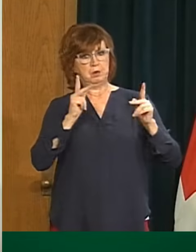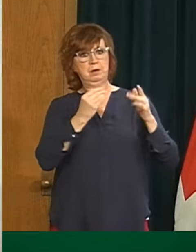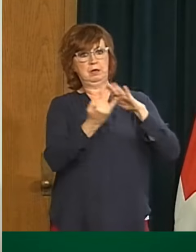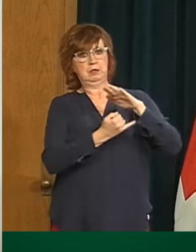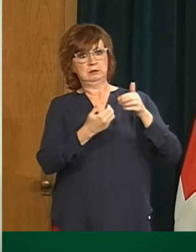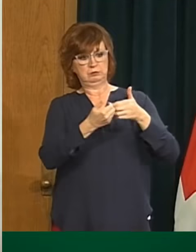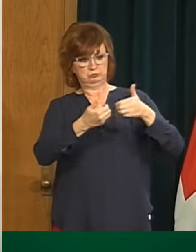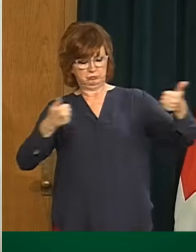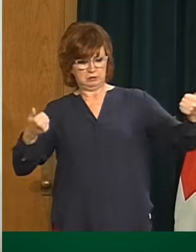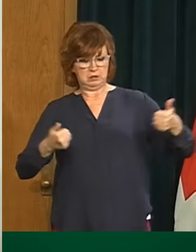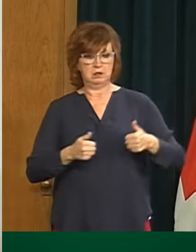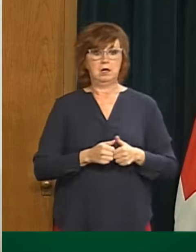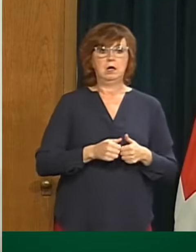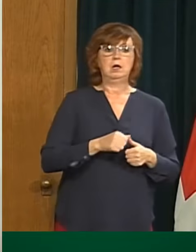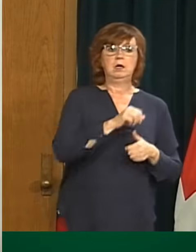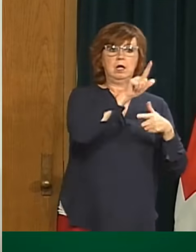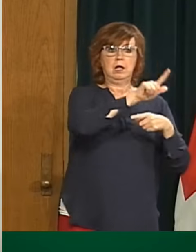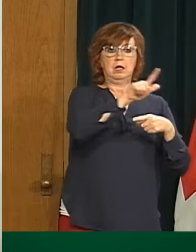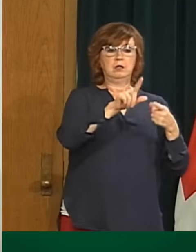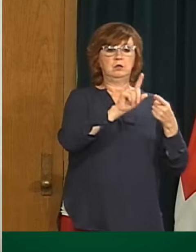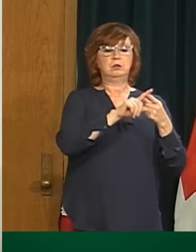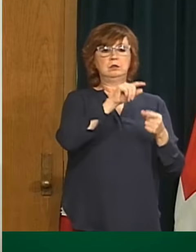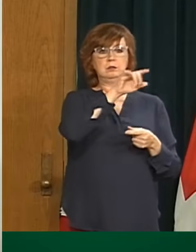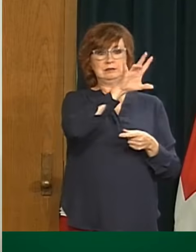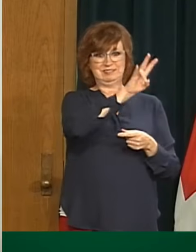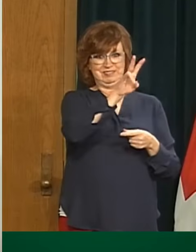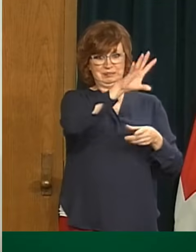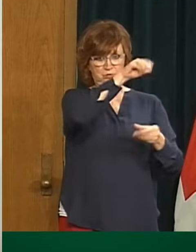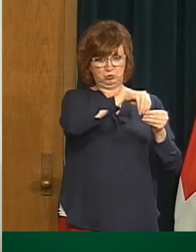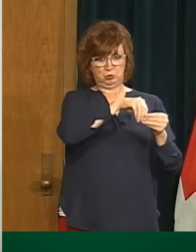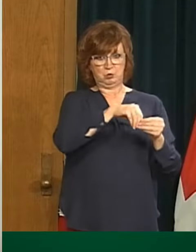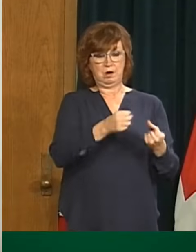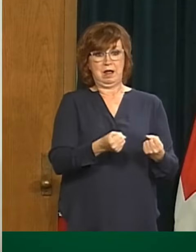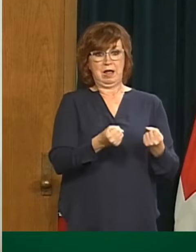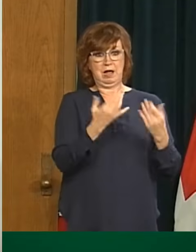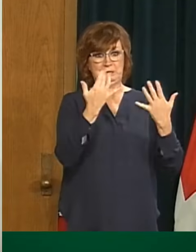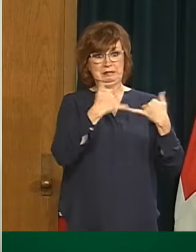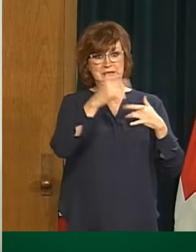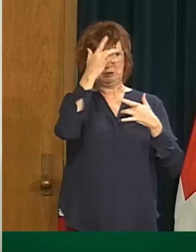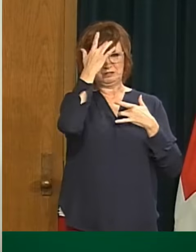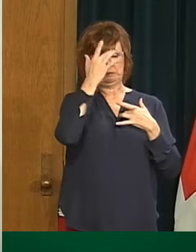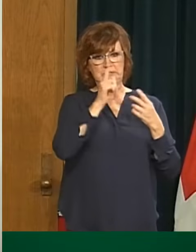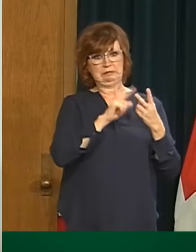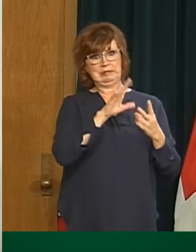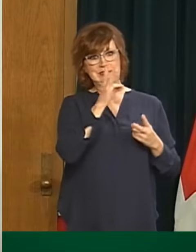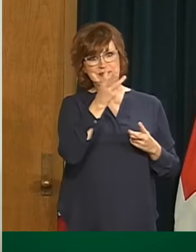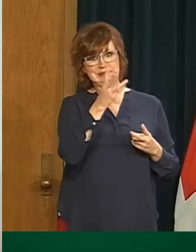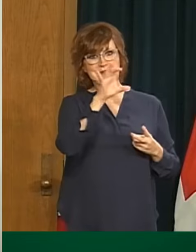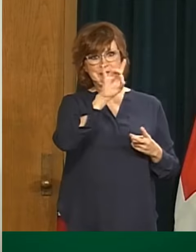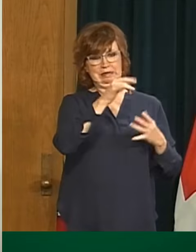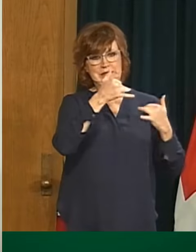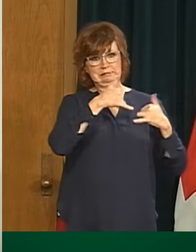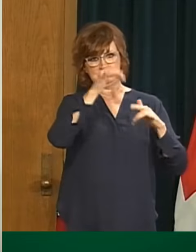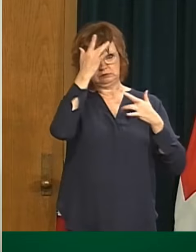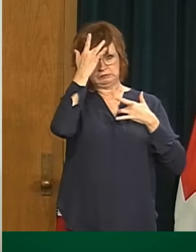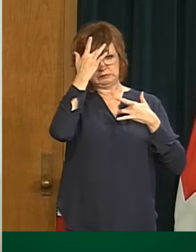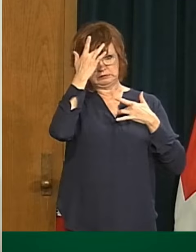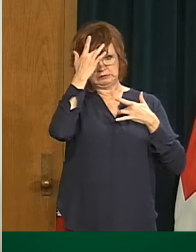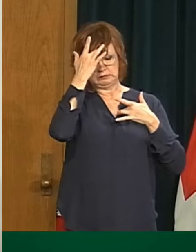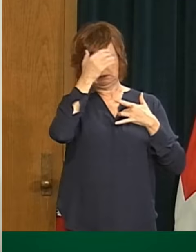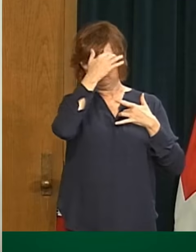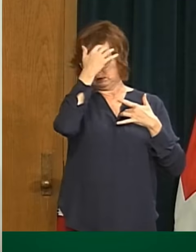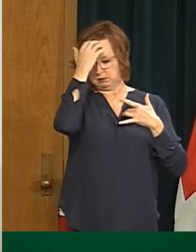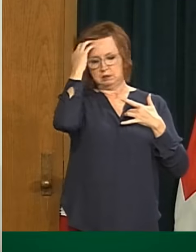total cases, 68 are currently active. So that shows that it's a recent, within last 2-week cluster where most cases